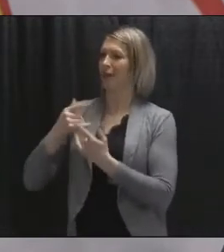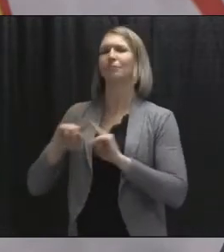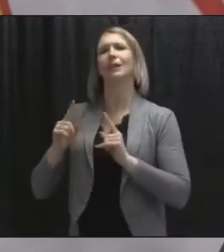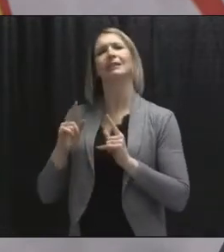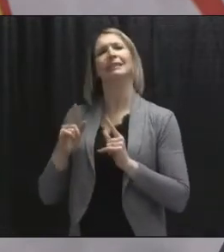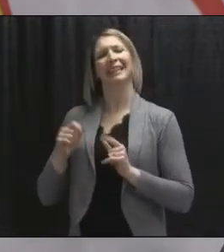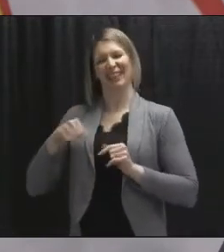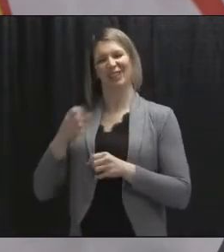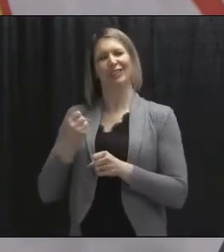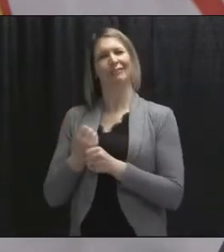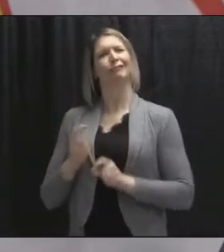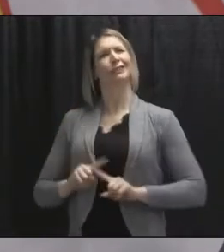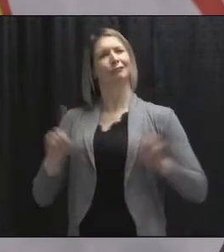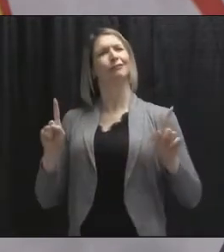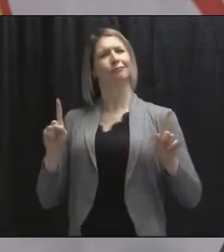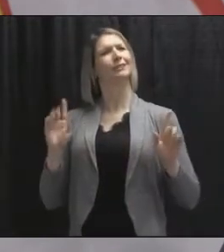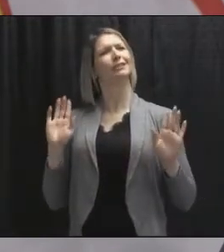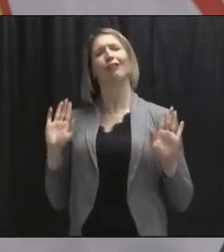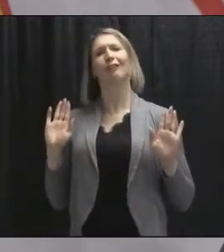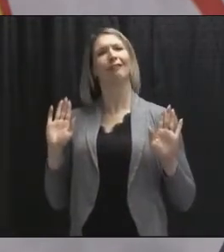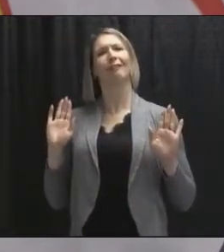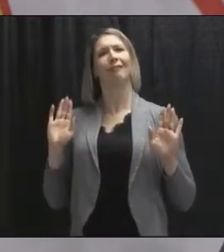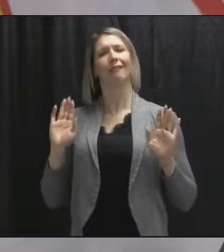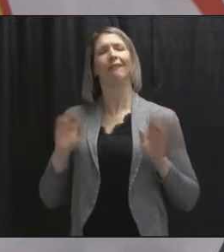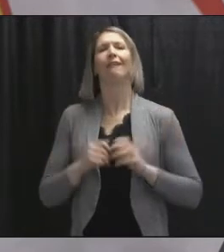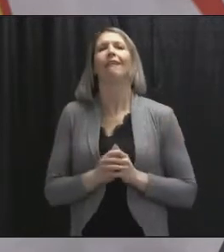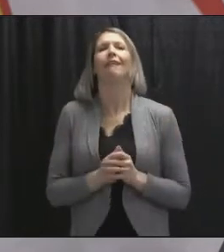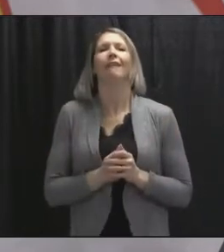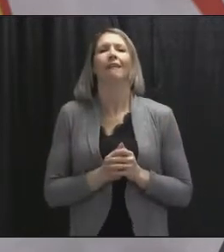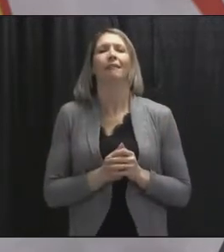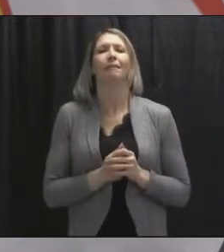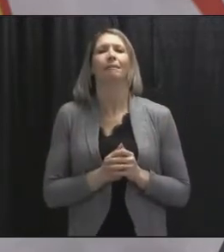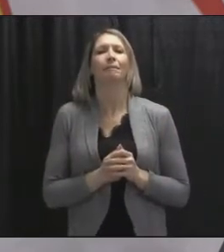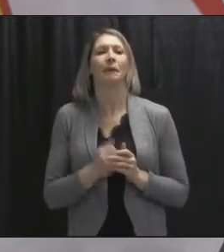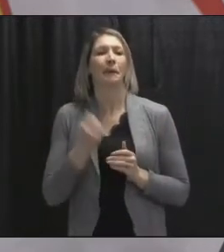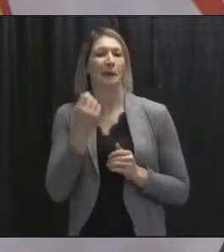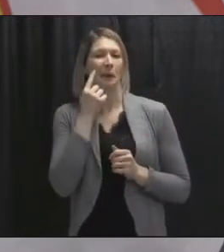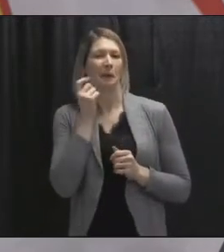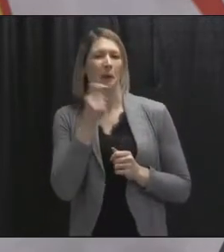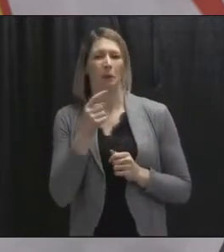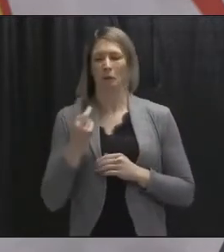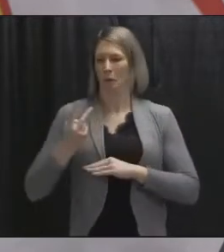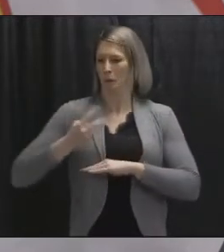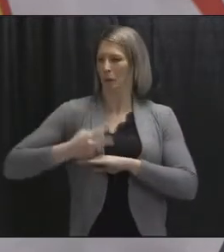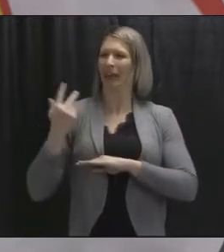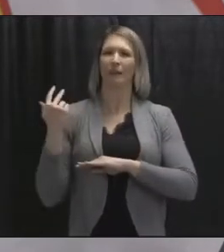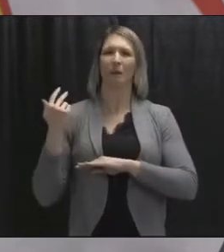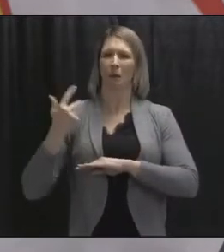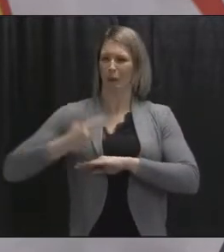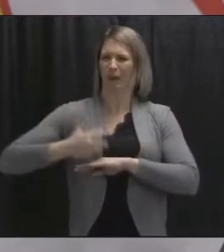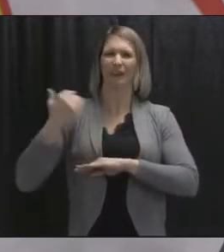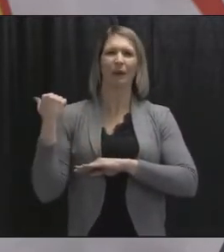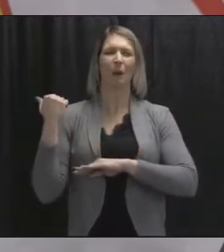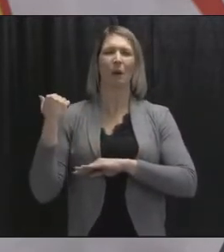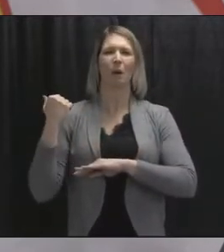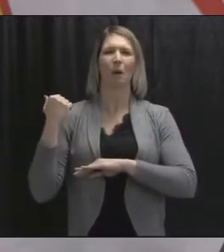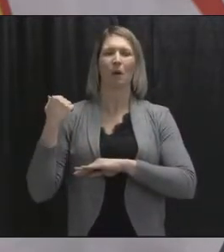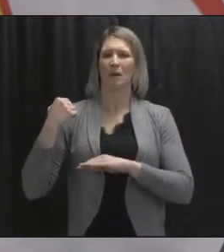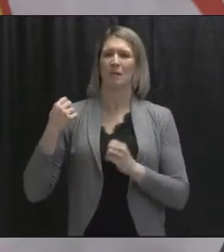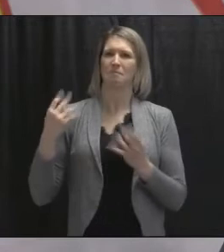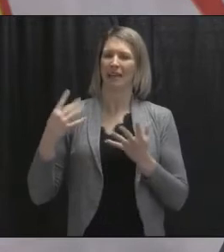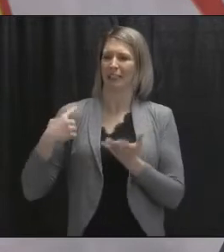friends. Now, over the past few days, I've noticed a lot of people talking about testing for